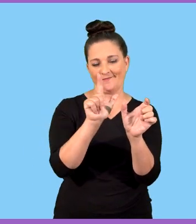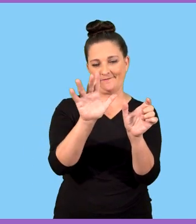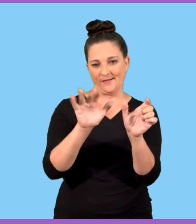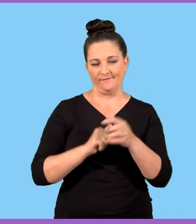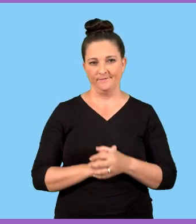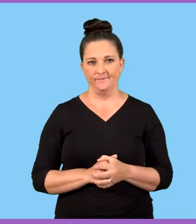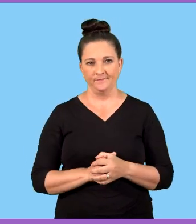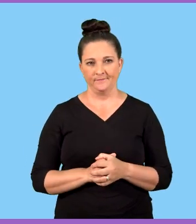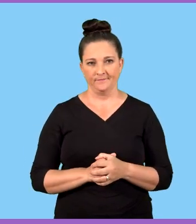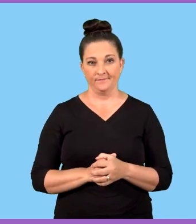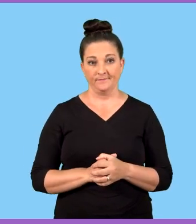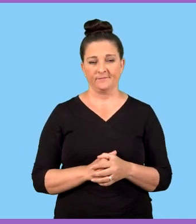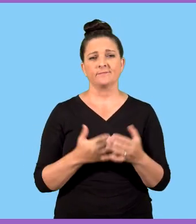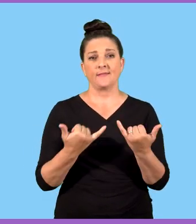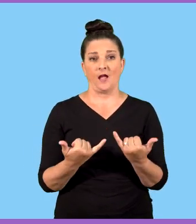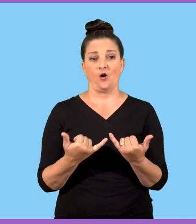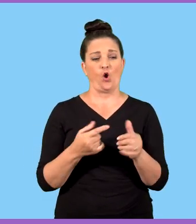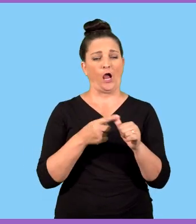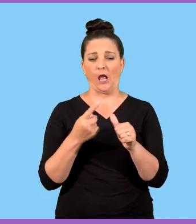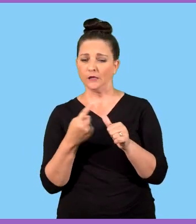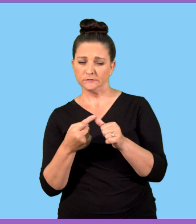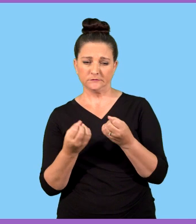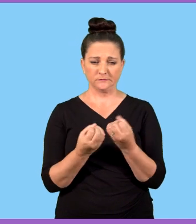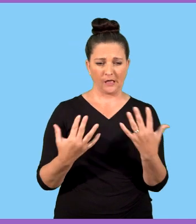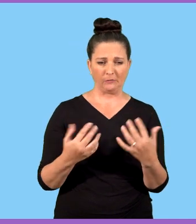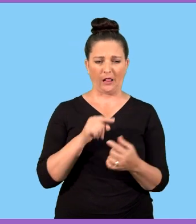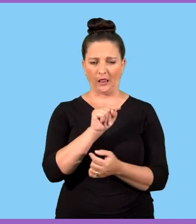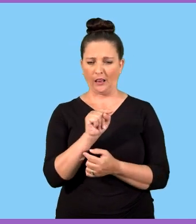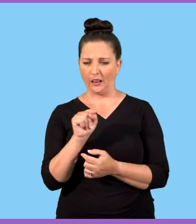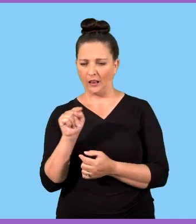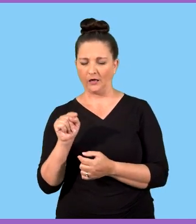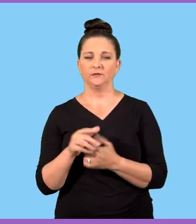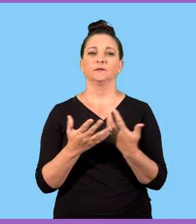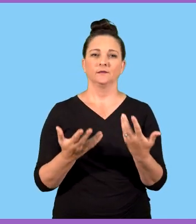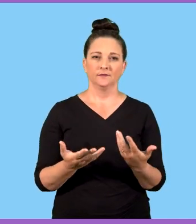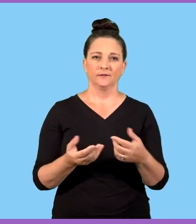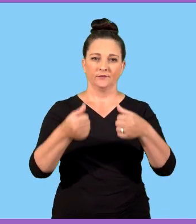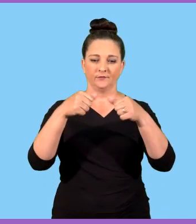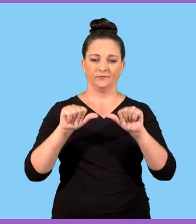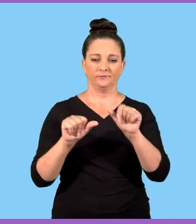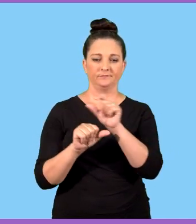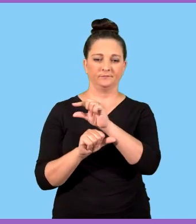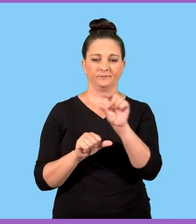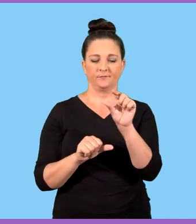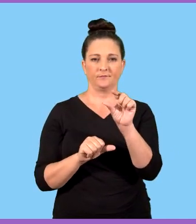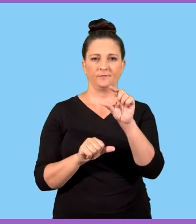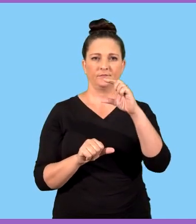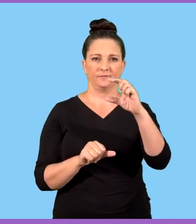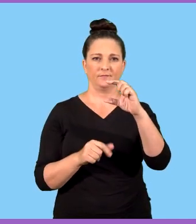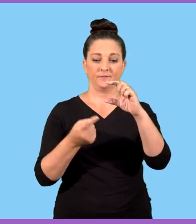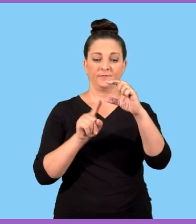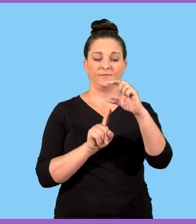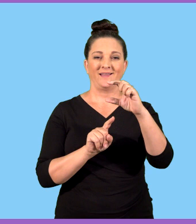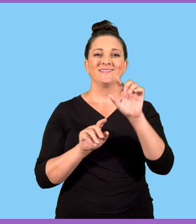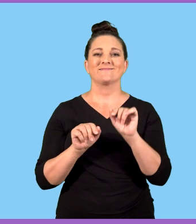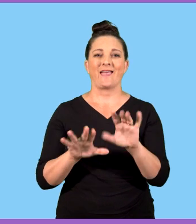29,75. And if I count all these values, there's 1, 2, 3, 4, 5, 6, 7,